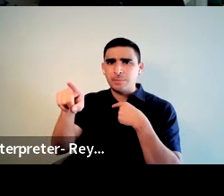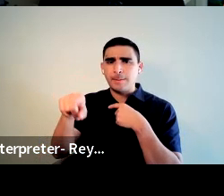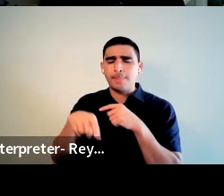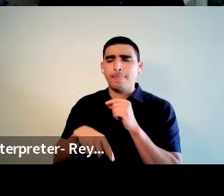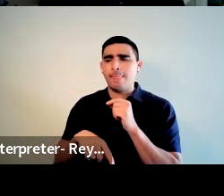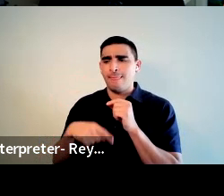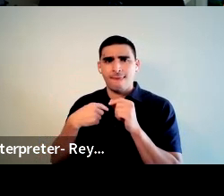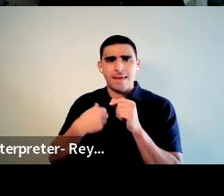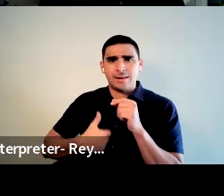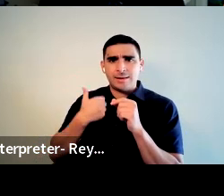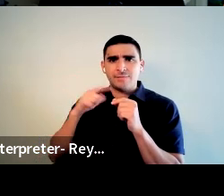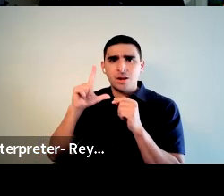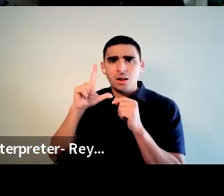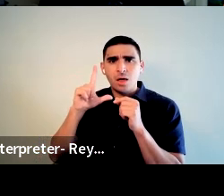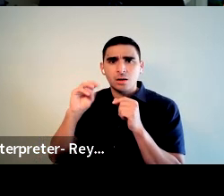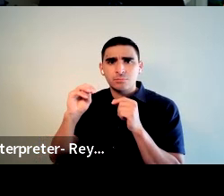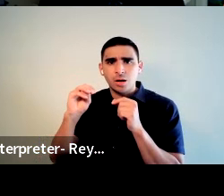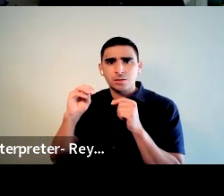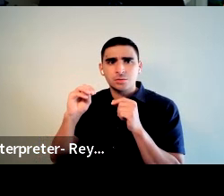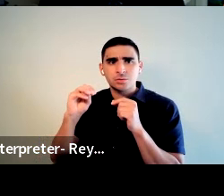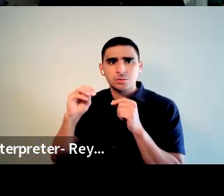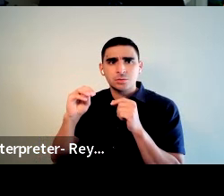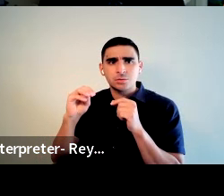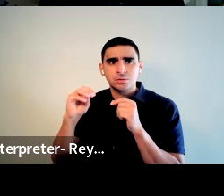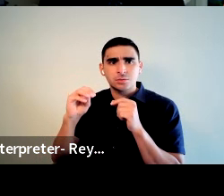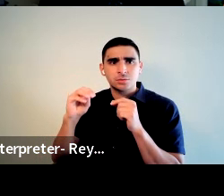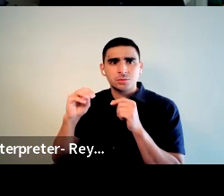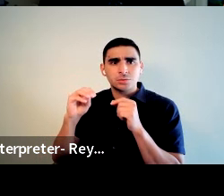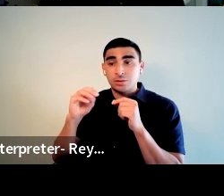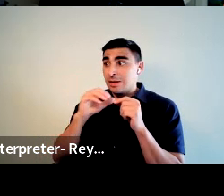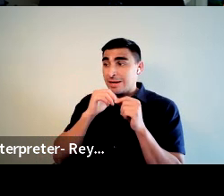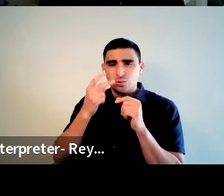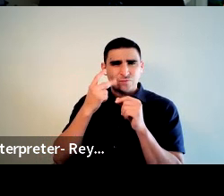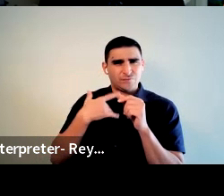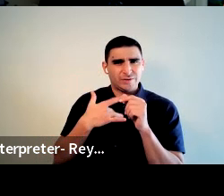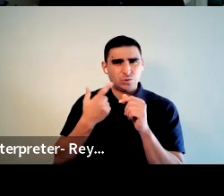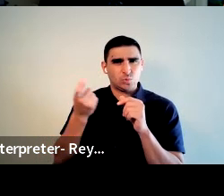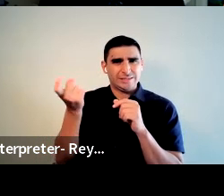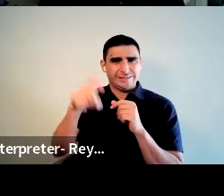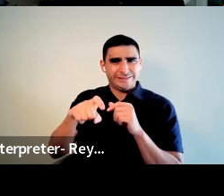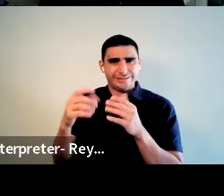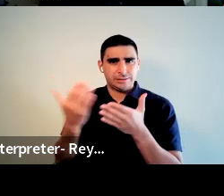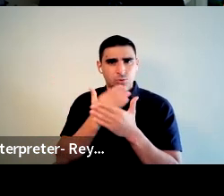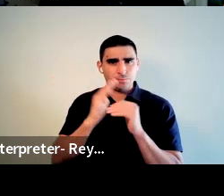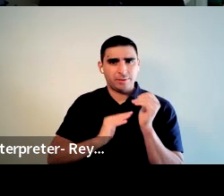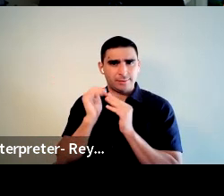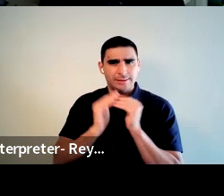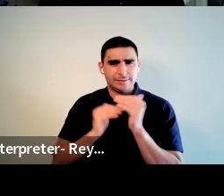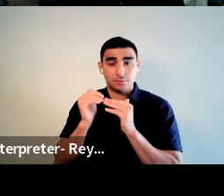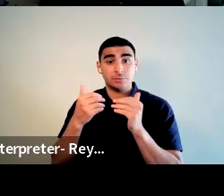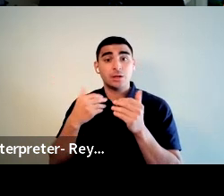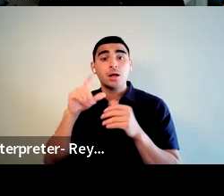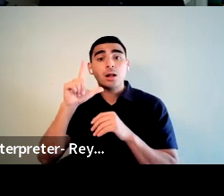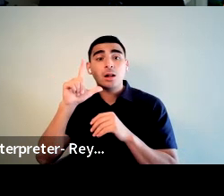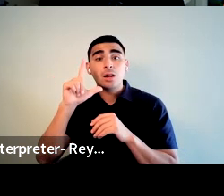in Longmont and I don't really see that there's a need for a new building. But I'm hearing, in Longmont where